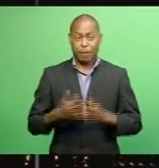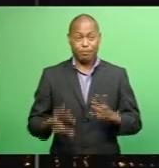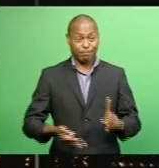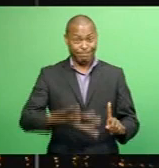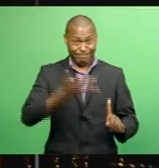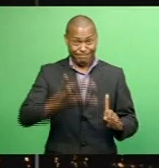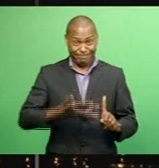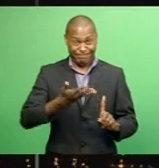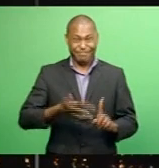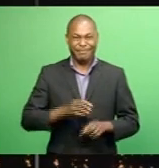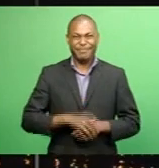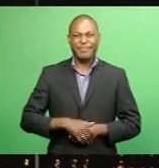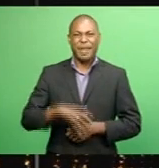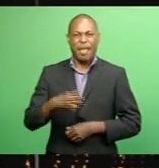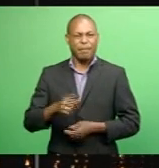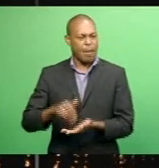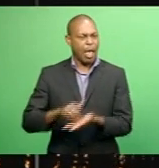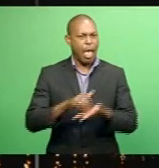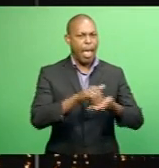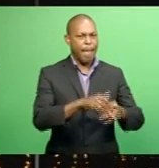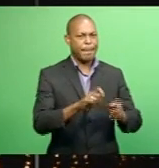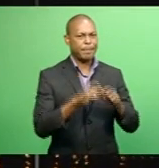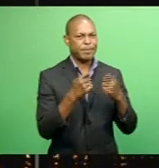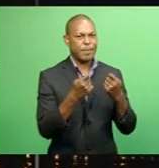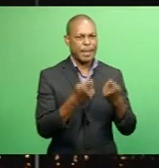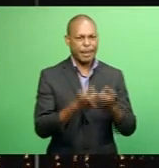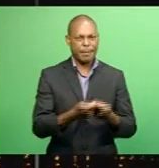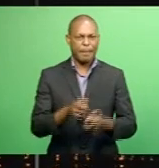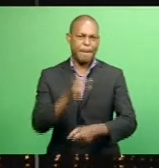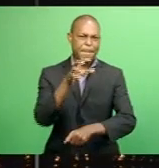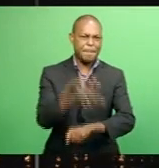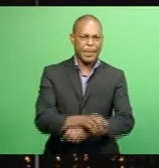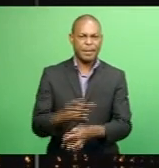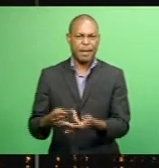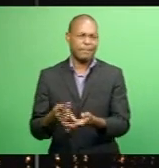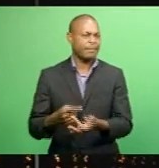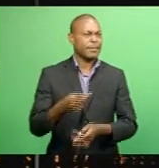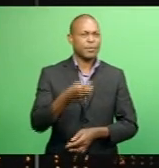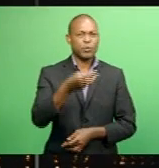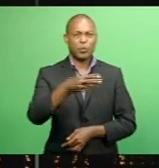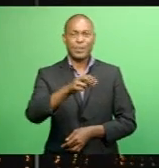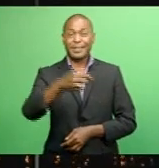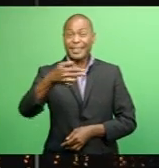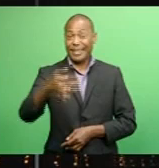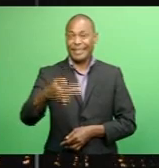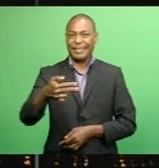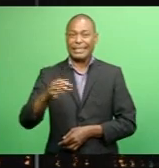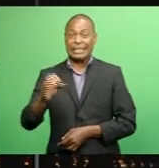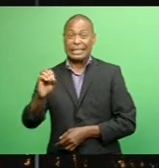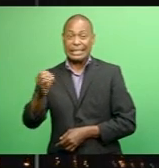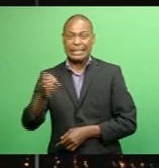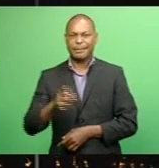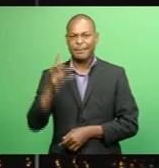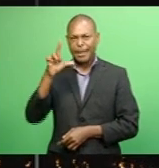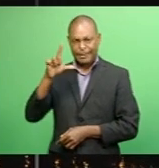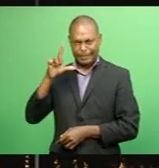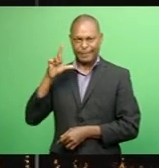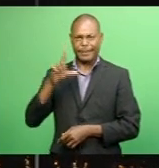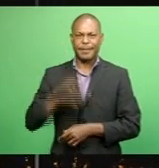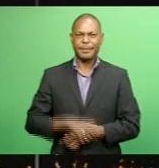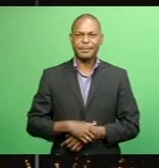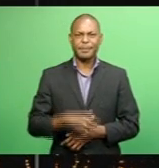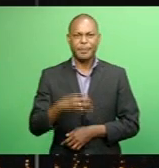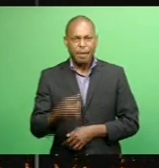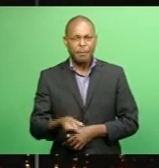Kikau performance helped the Panthers tame the Bulldogs 28-0 in the NRL clash yesterday. Coupled with